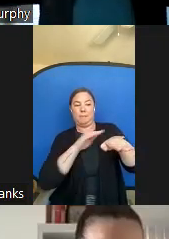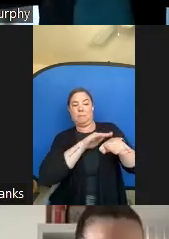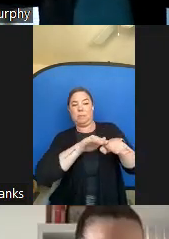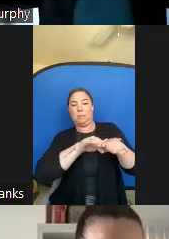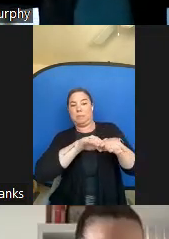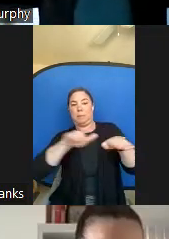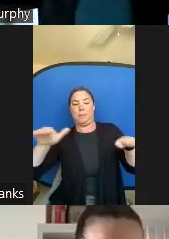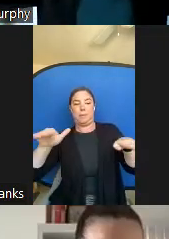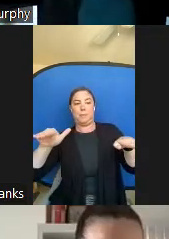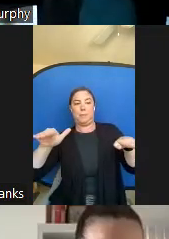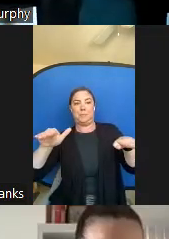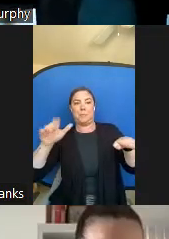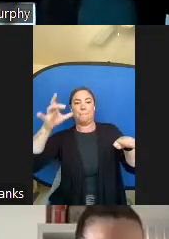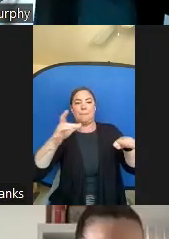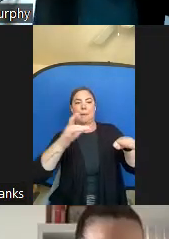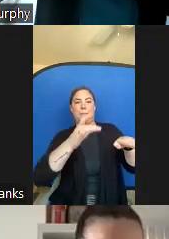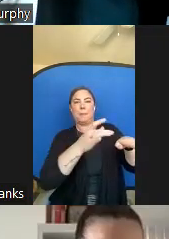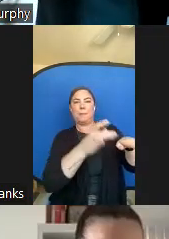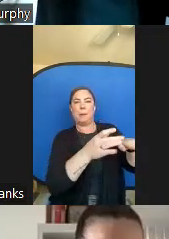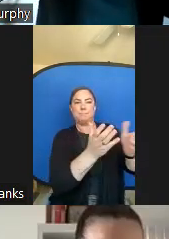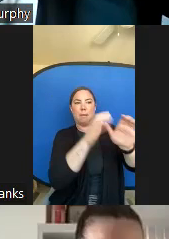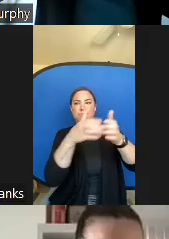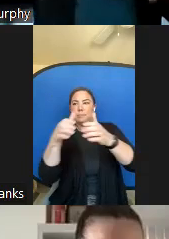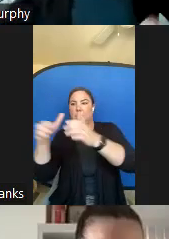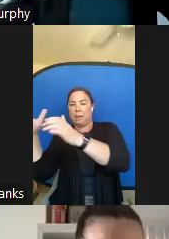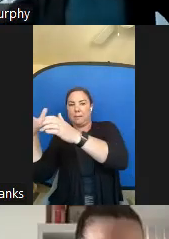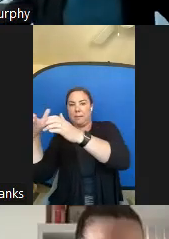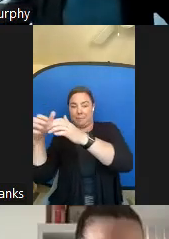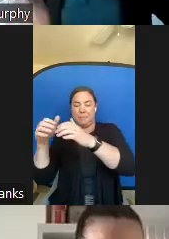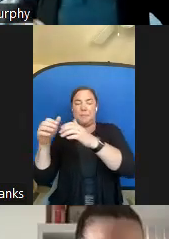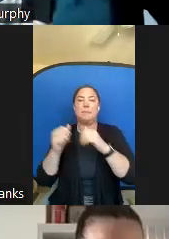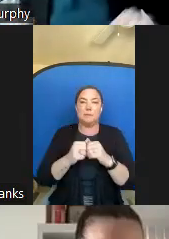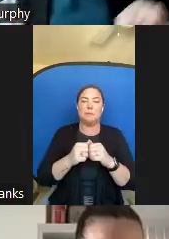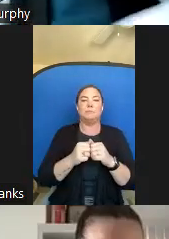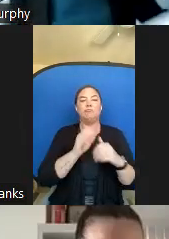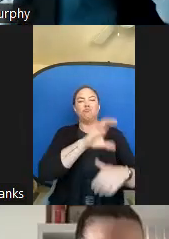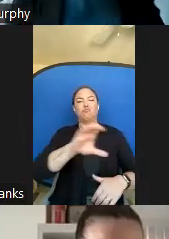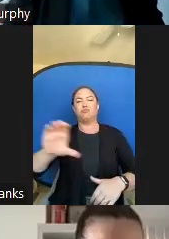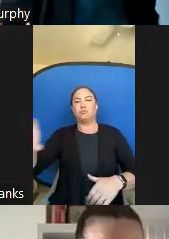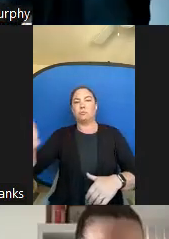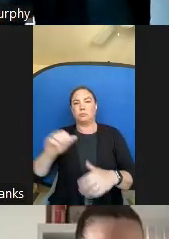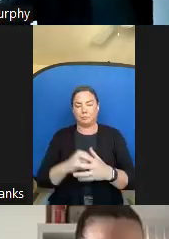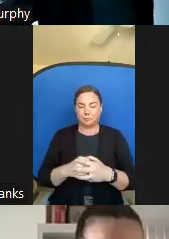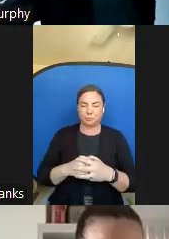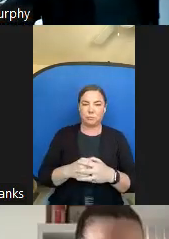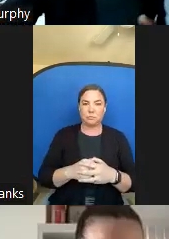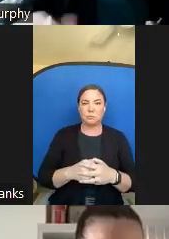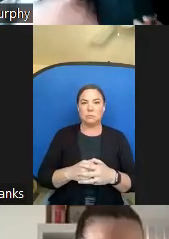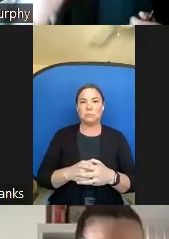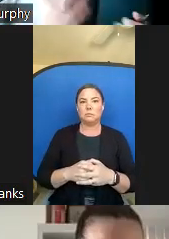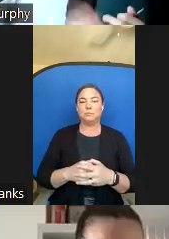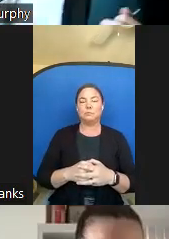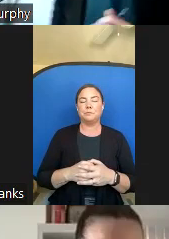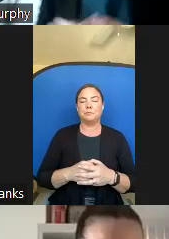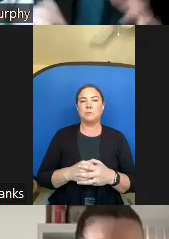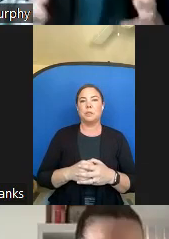top of which would support vessels that would be stacked inside the upper chamber. So